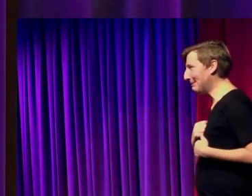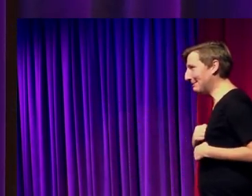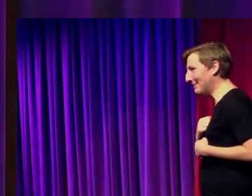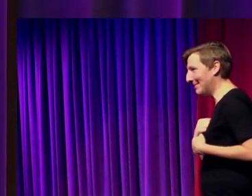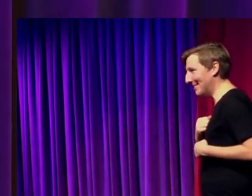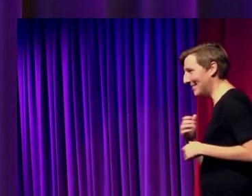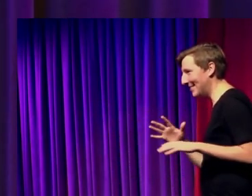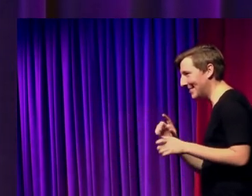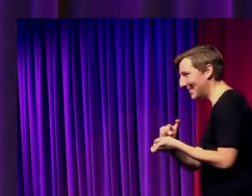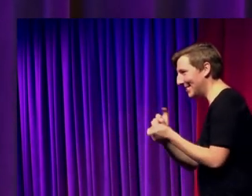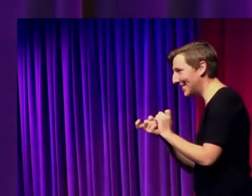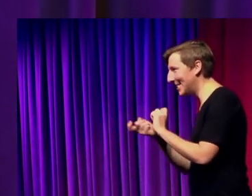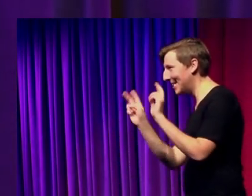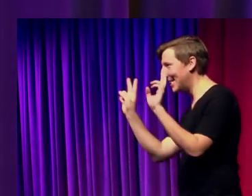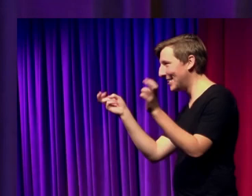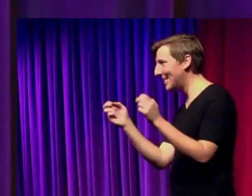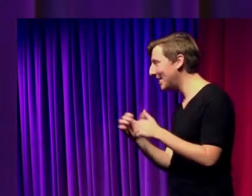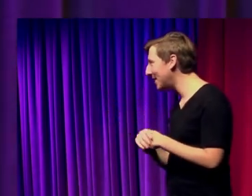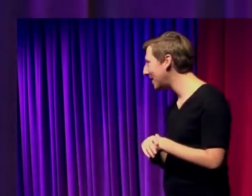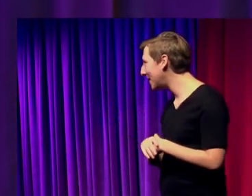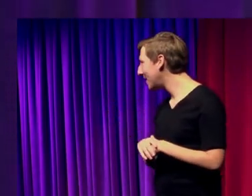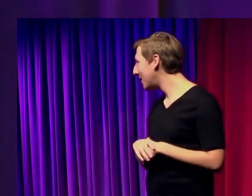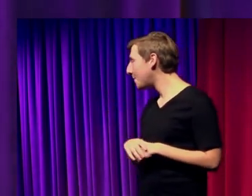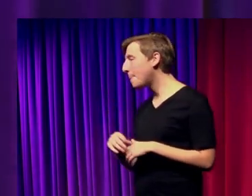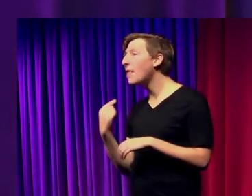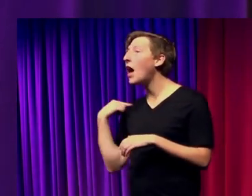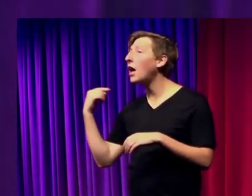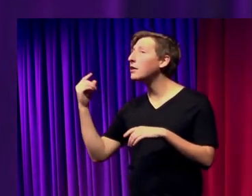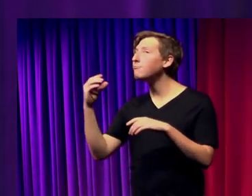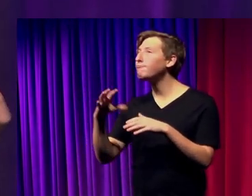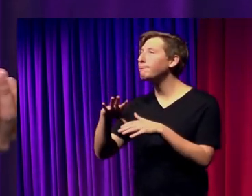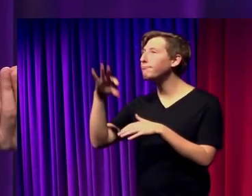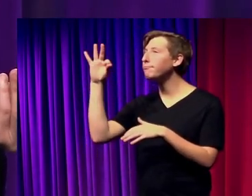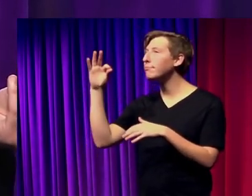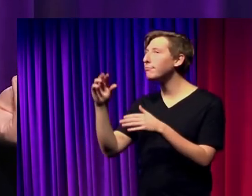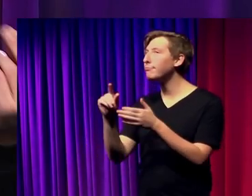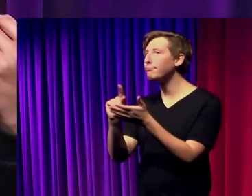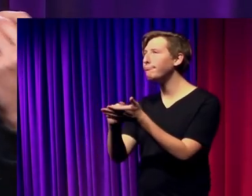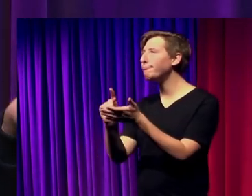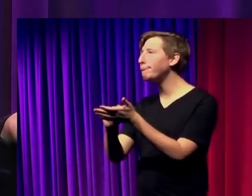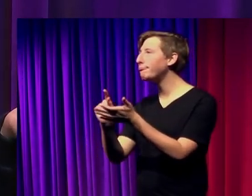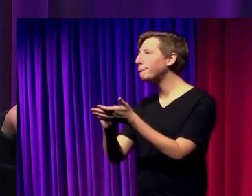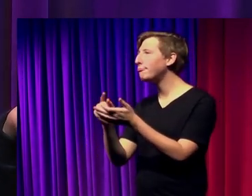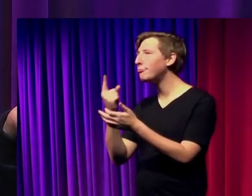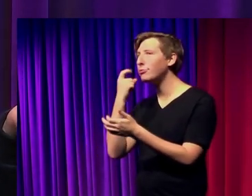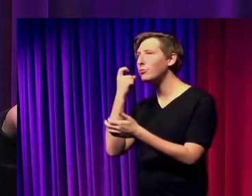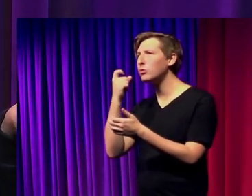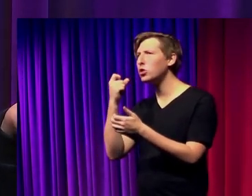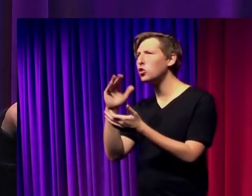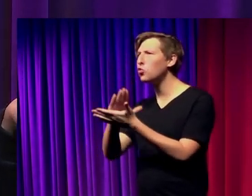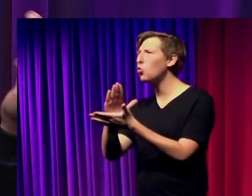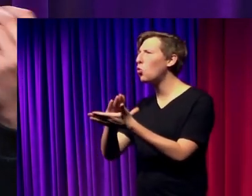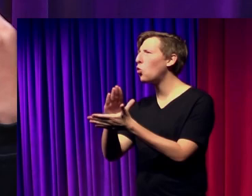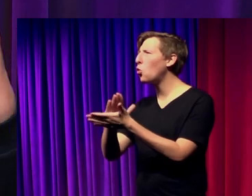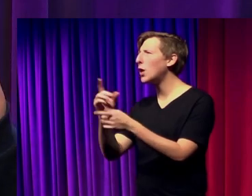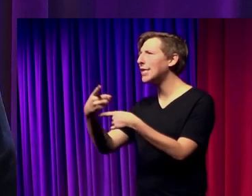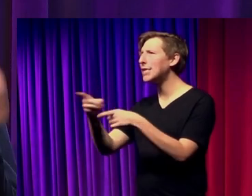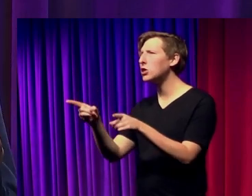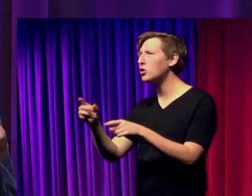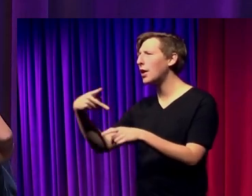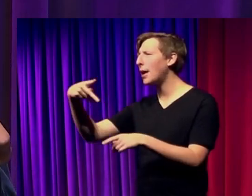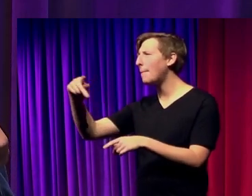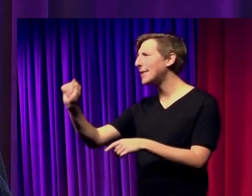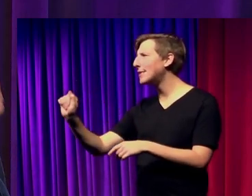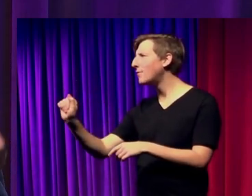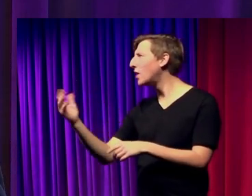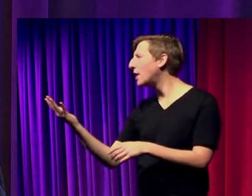No, I saw in the news lately that the school district in Pennsylvania, they